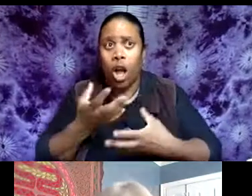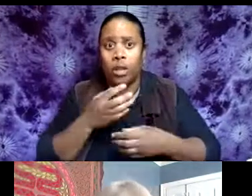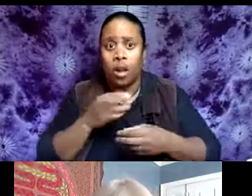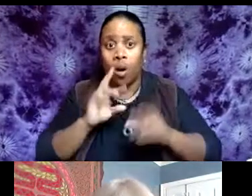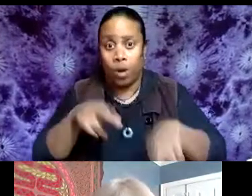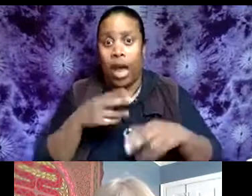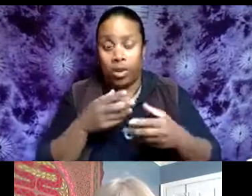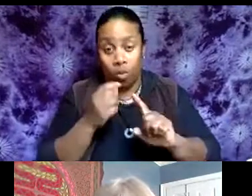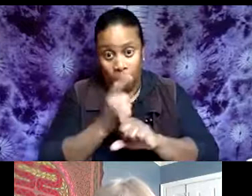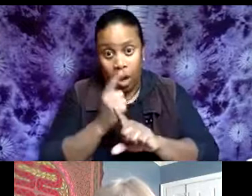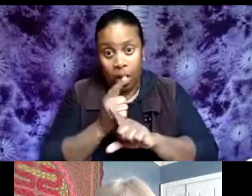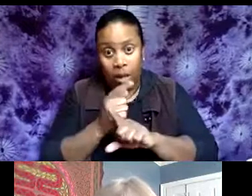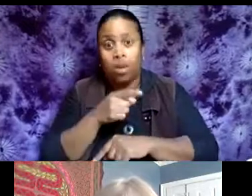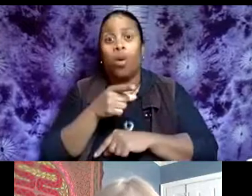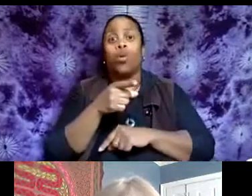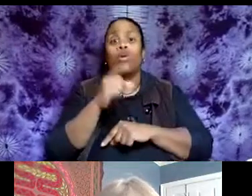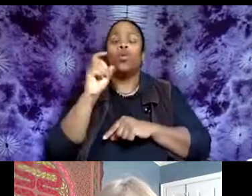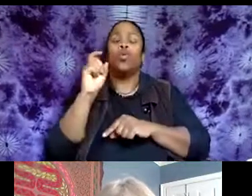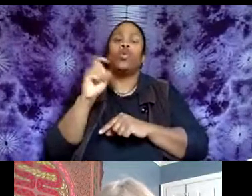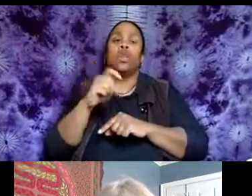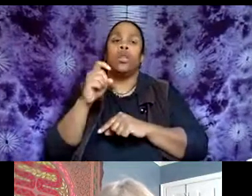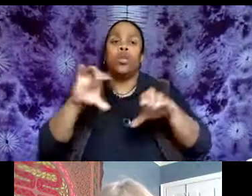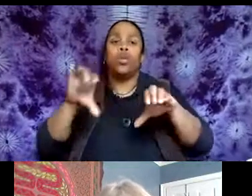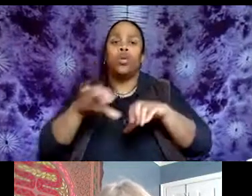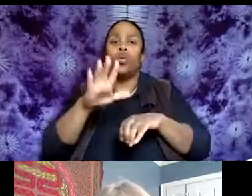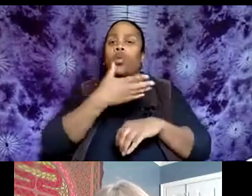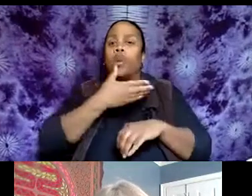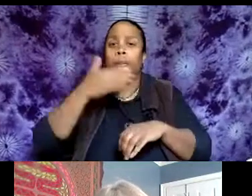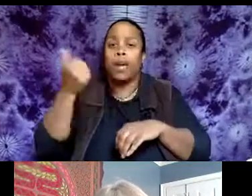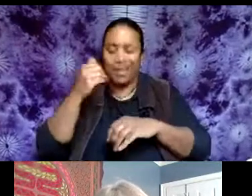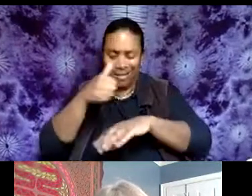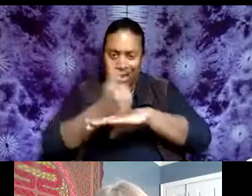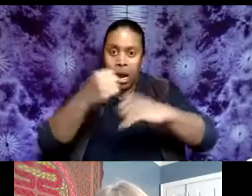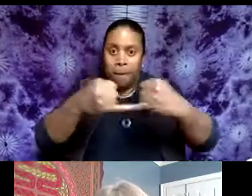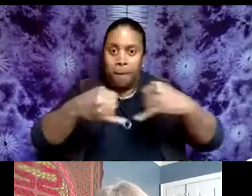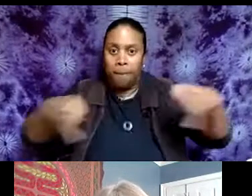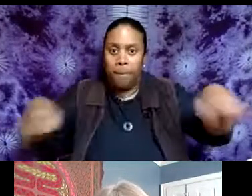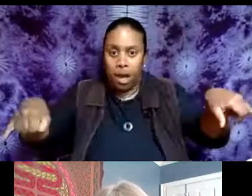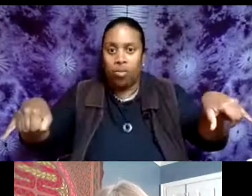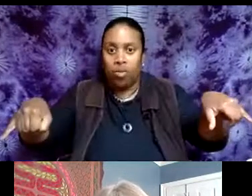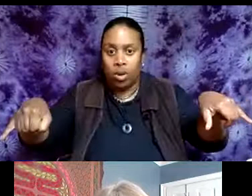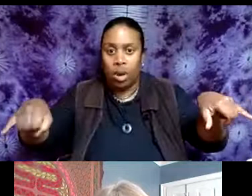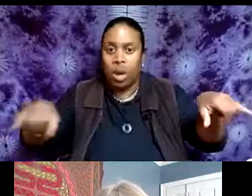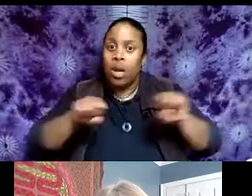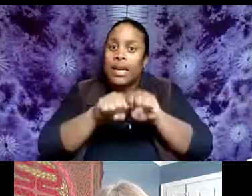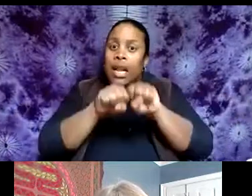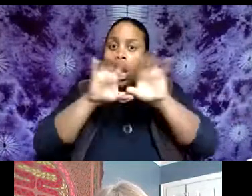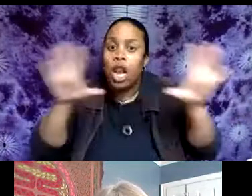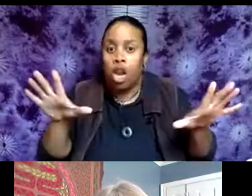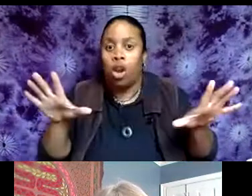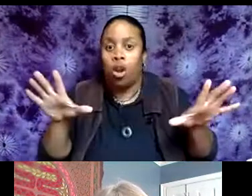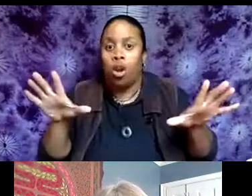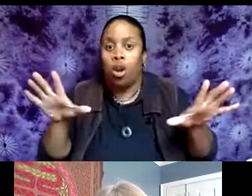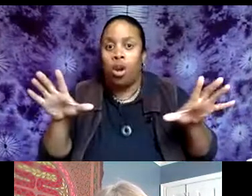need to do your best to create a boundary that is very clear on that is